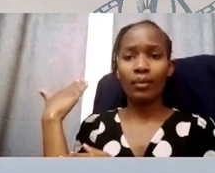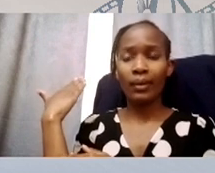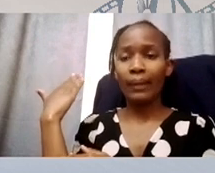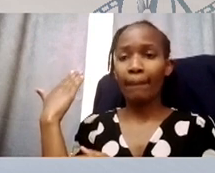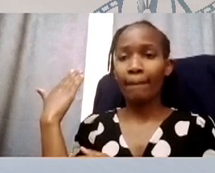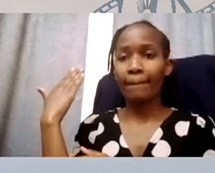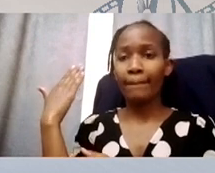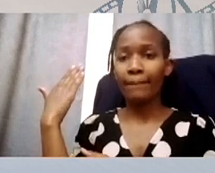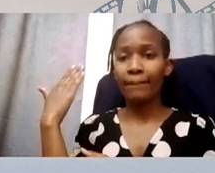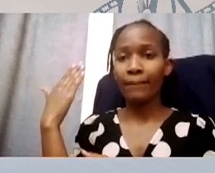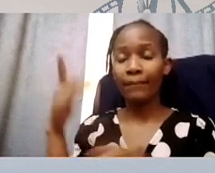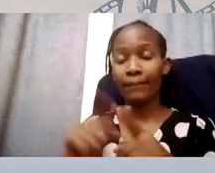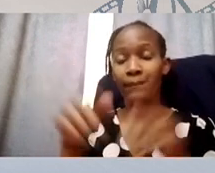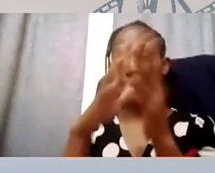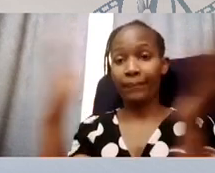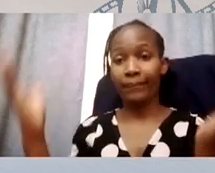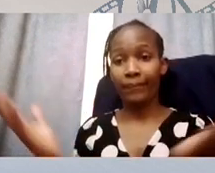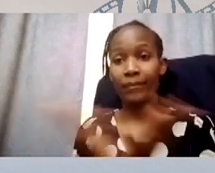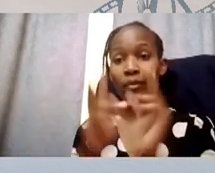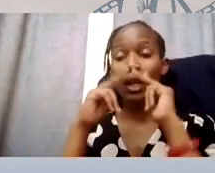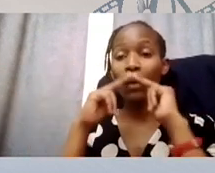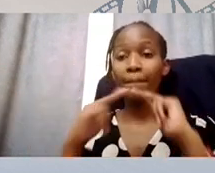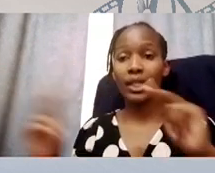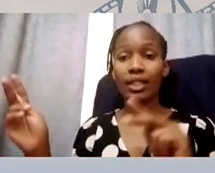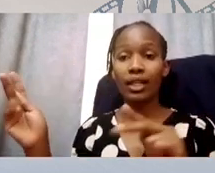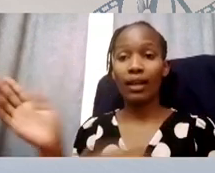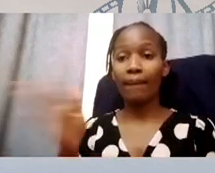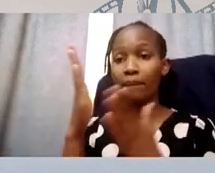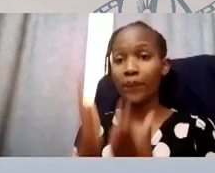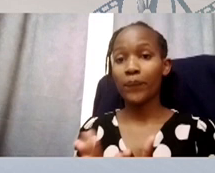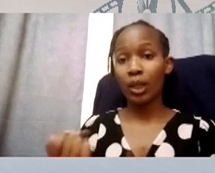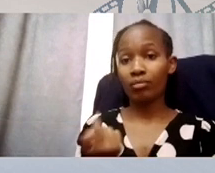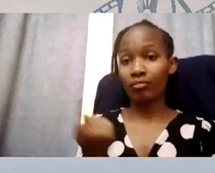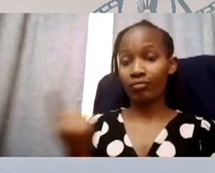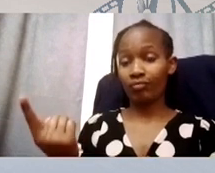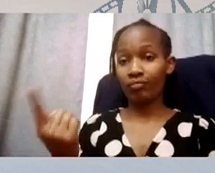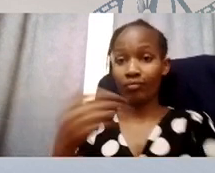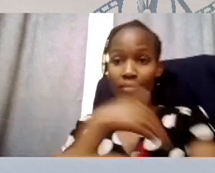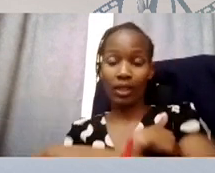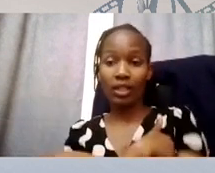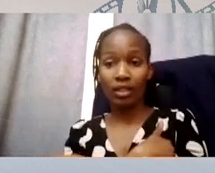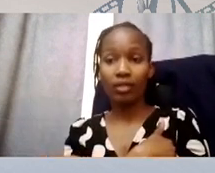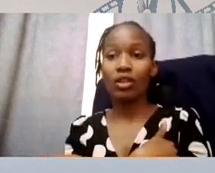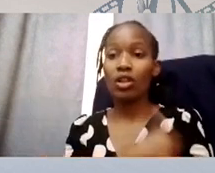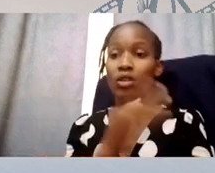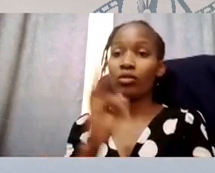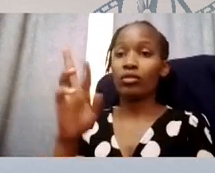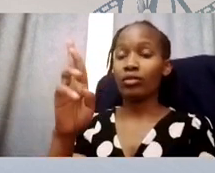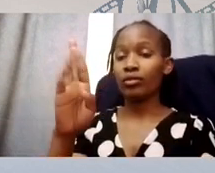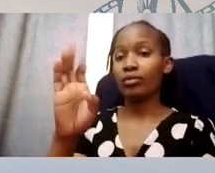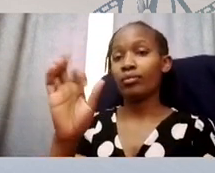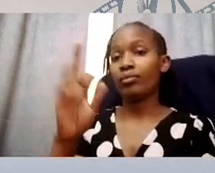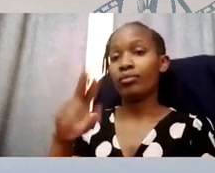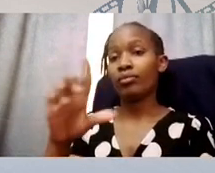a global peace ambassador. She was the chief de mission of the refugees team to the 2016